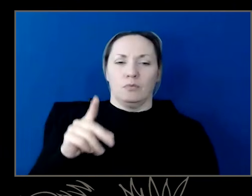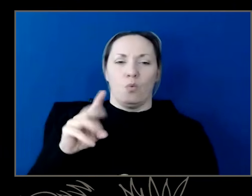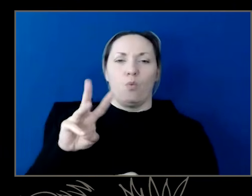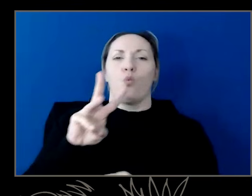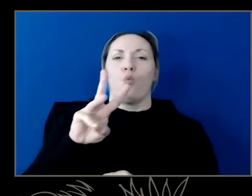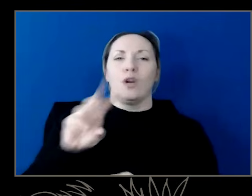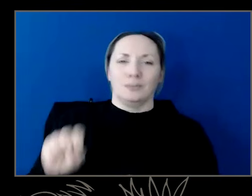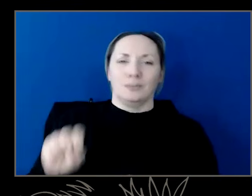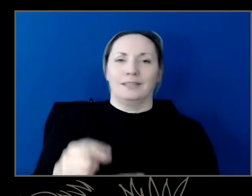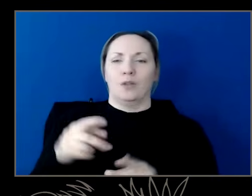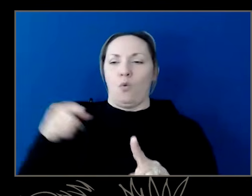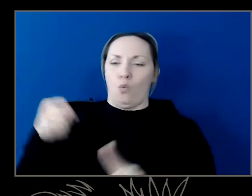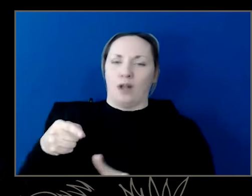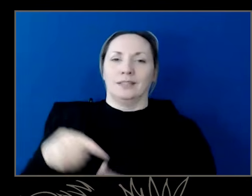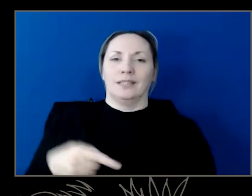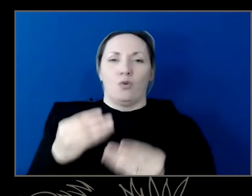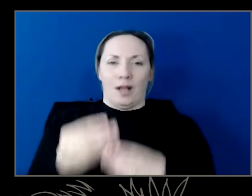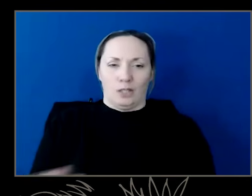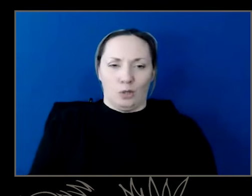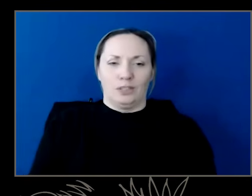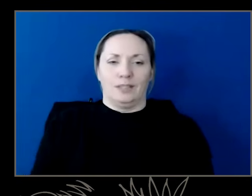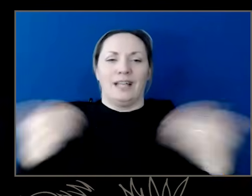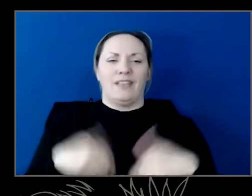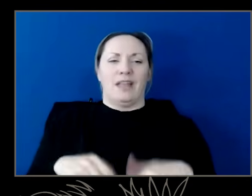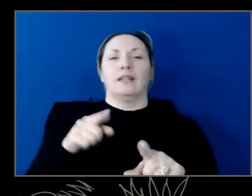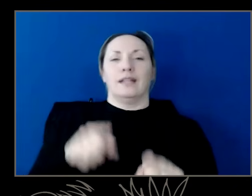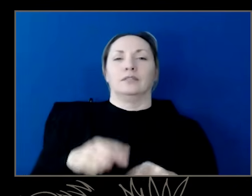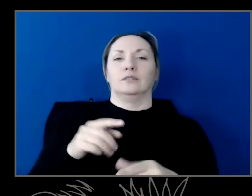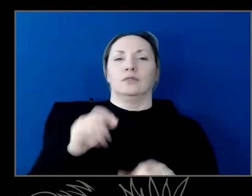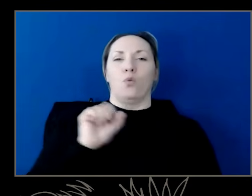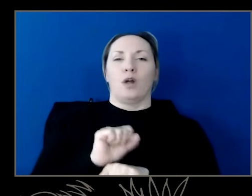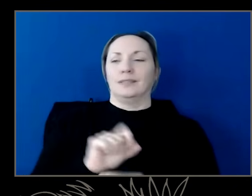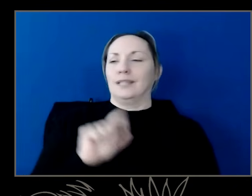types. Project references.